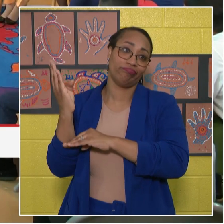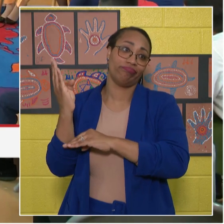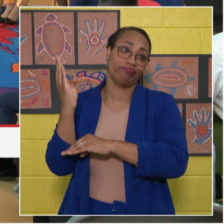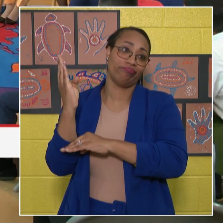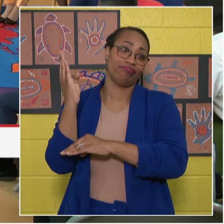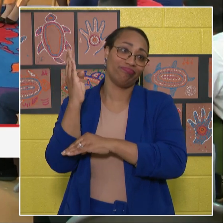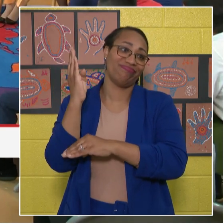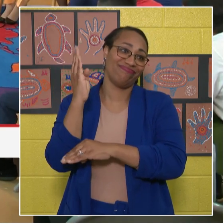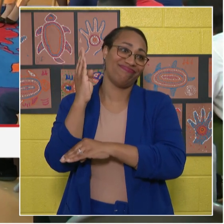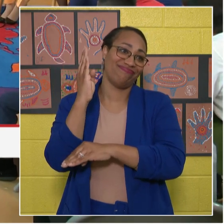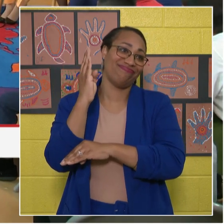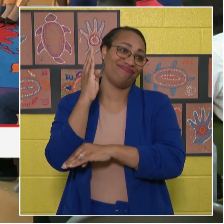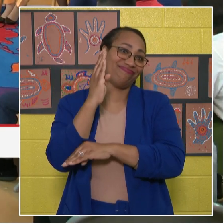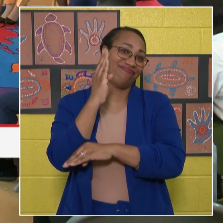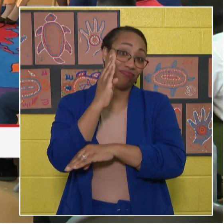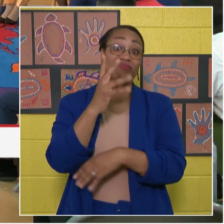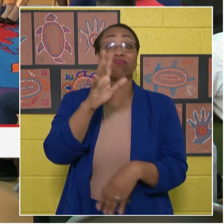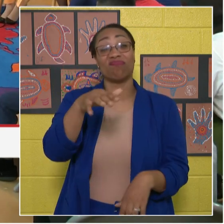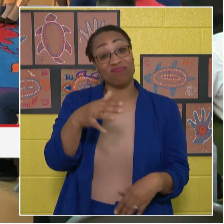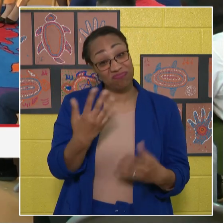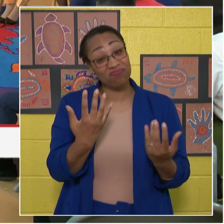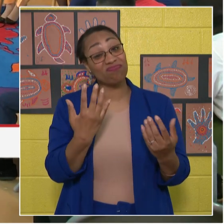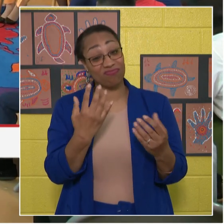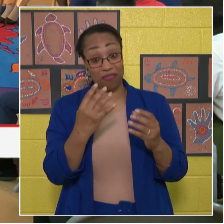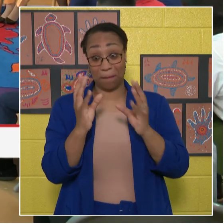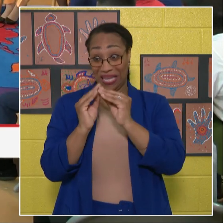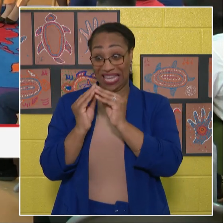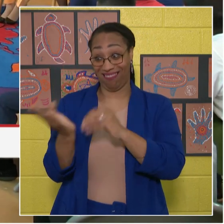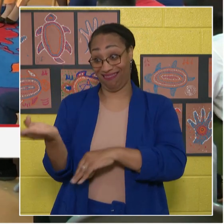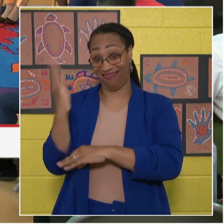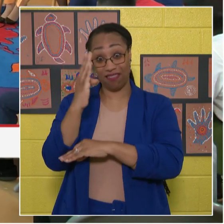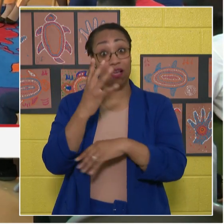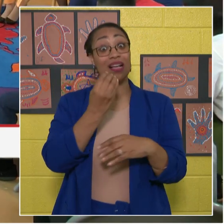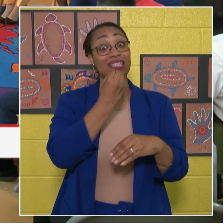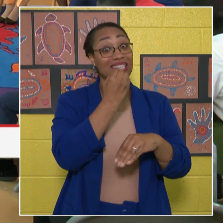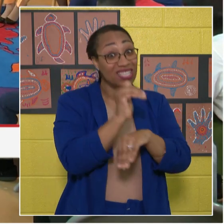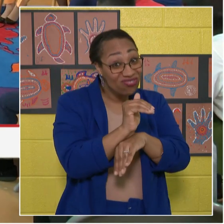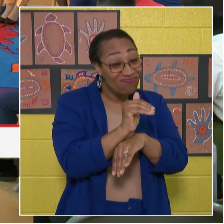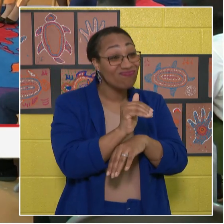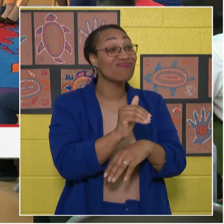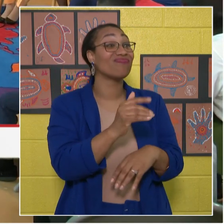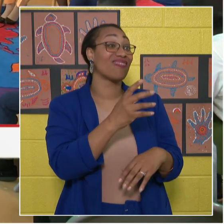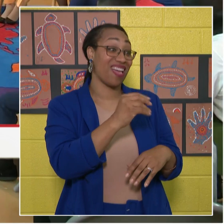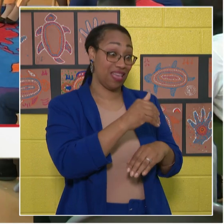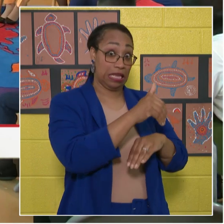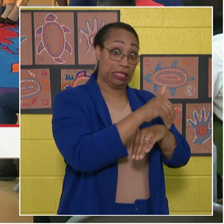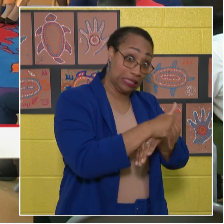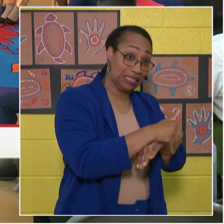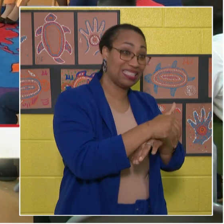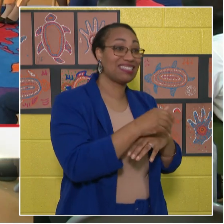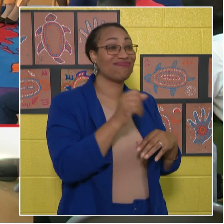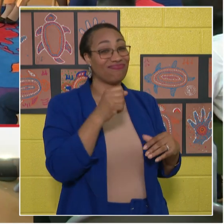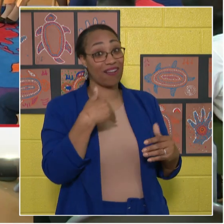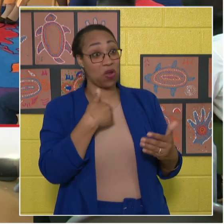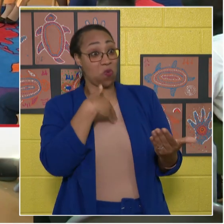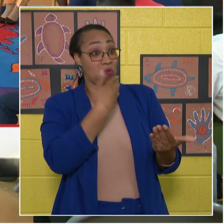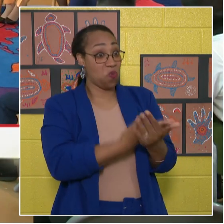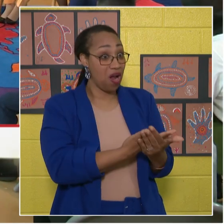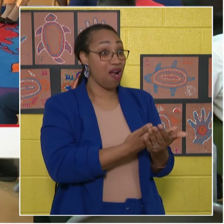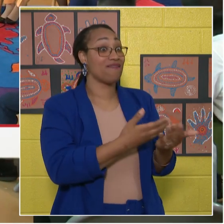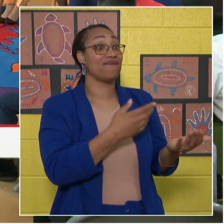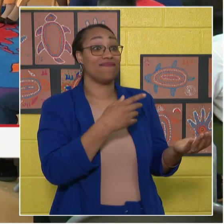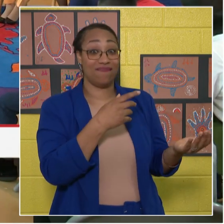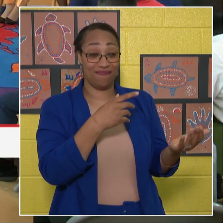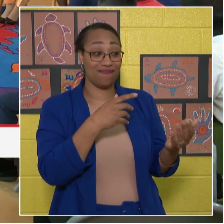then I get home to try to have dinner and do nighttime